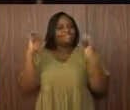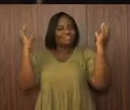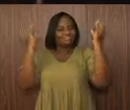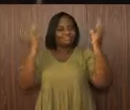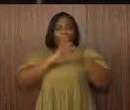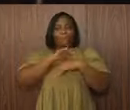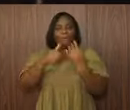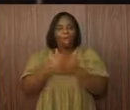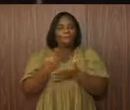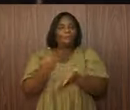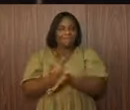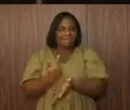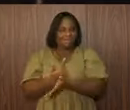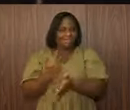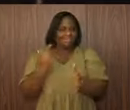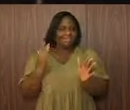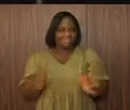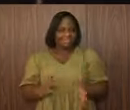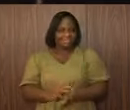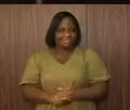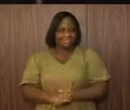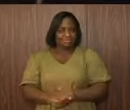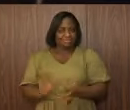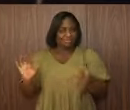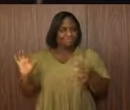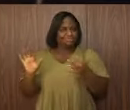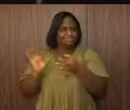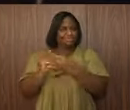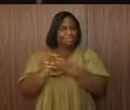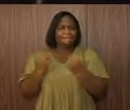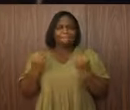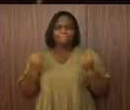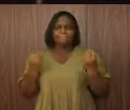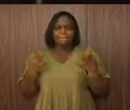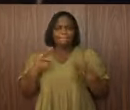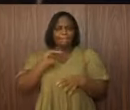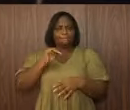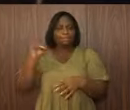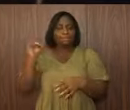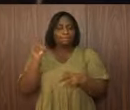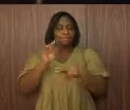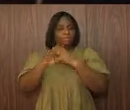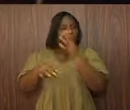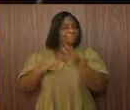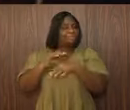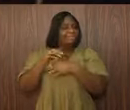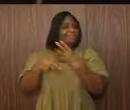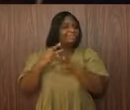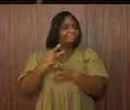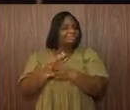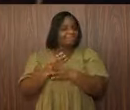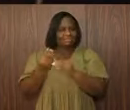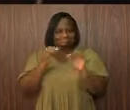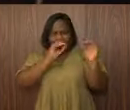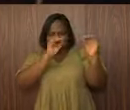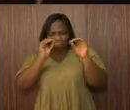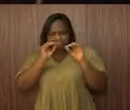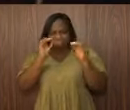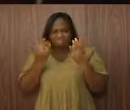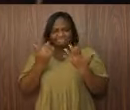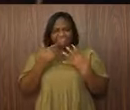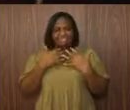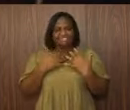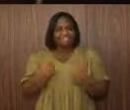all Ghanaians. We join millions across the world in recognizing the sense